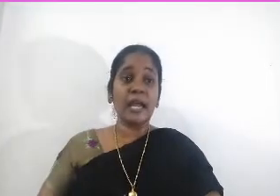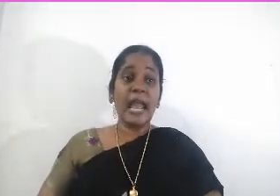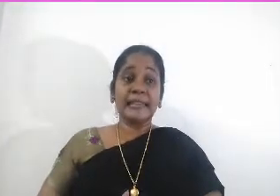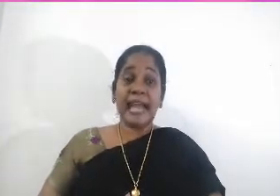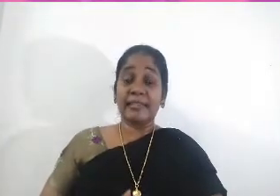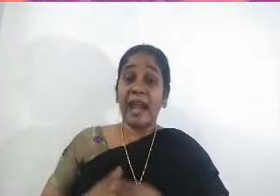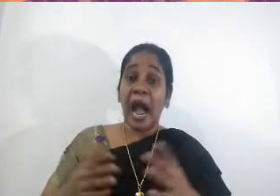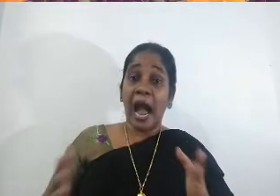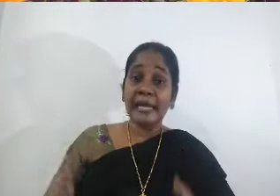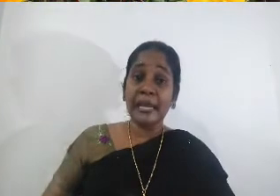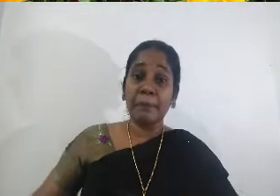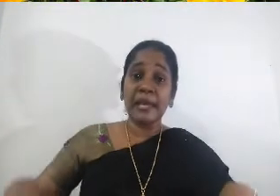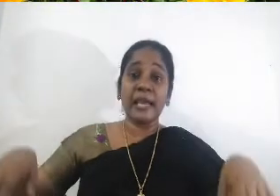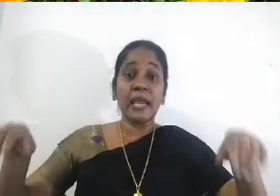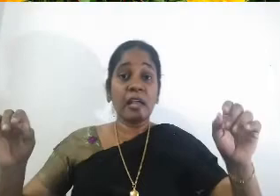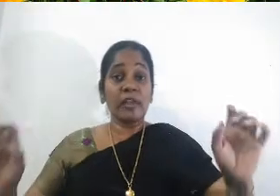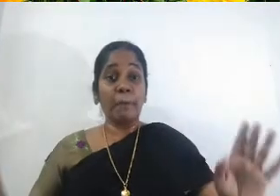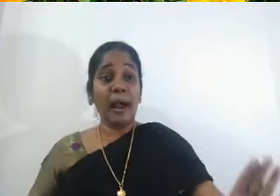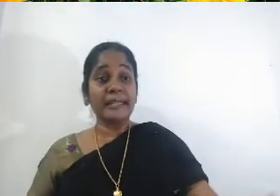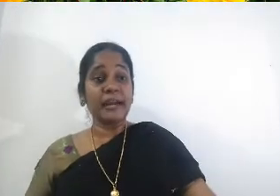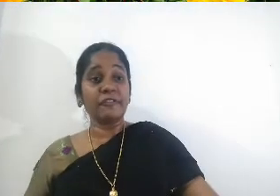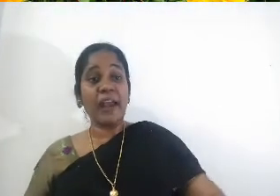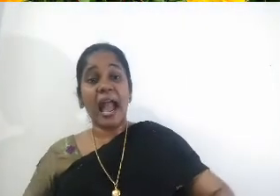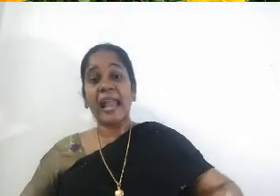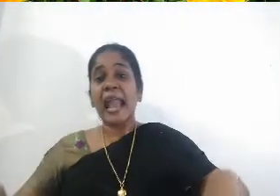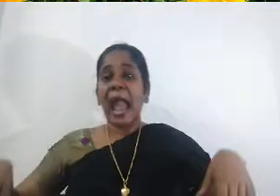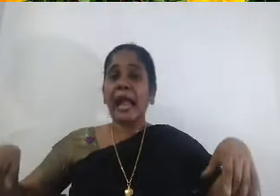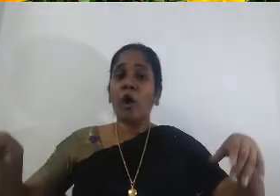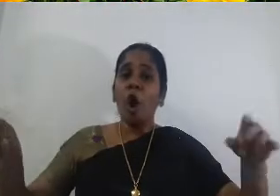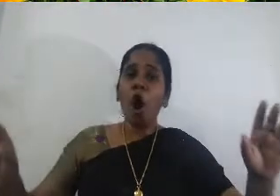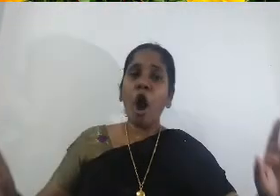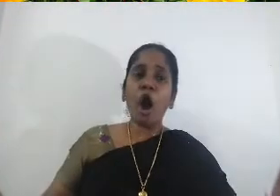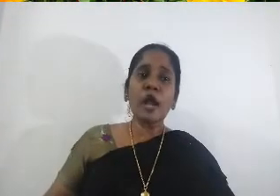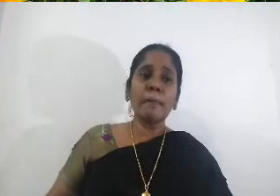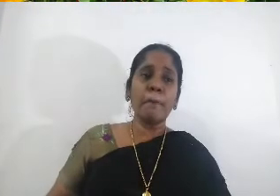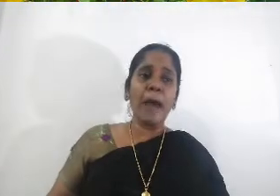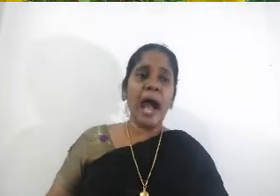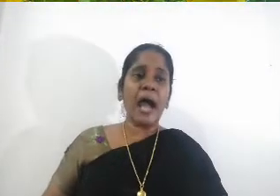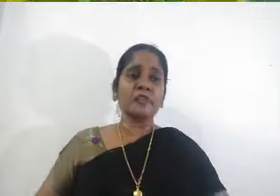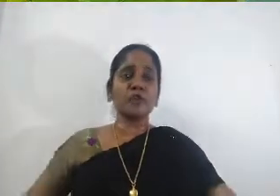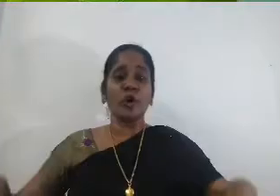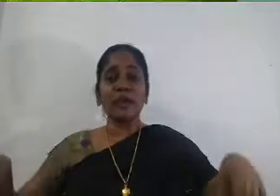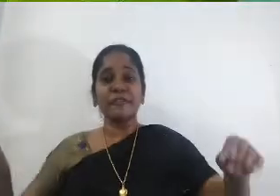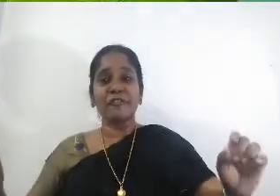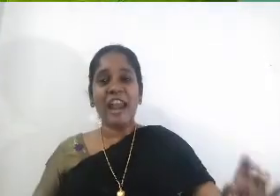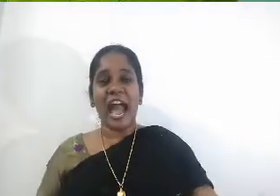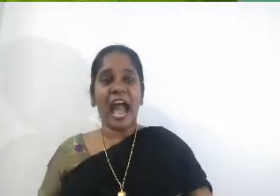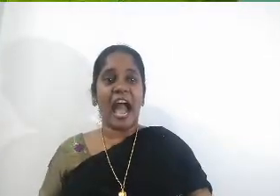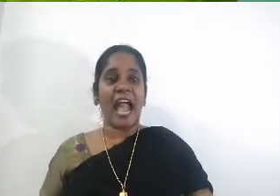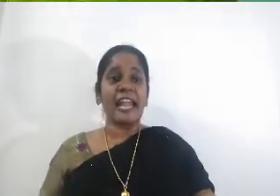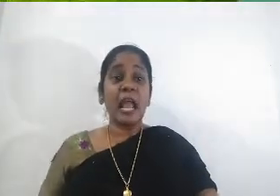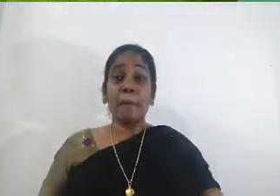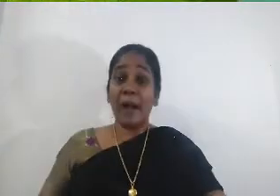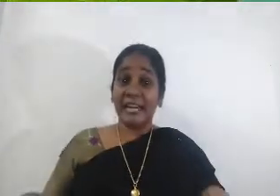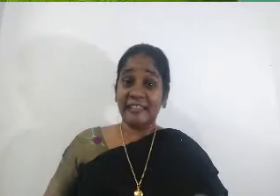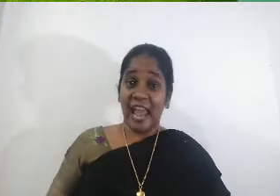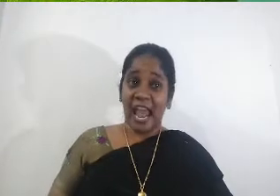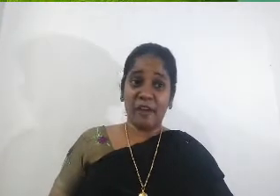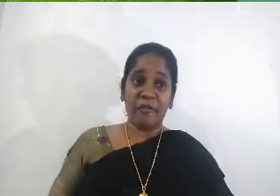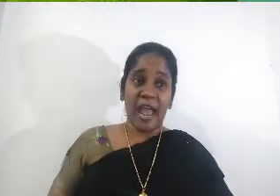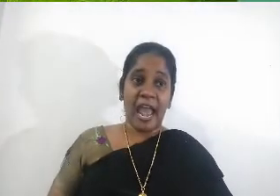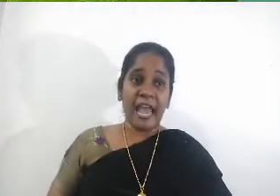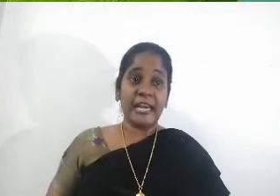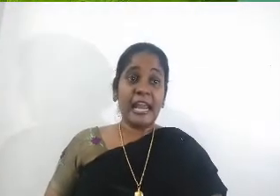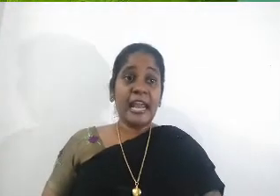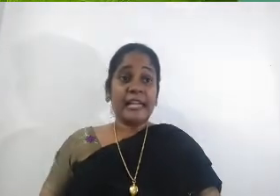teacher that the honeybee, the butterfly, and all bugs could fly. But